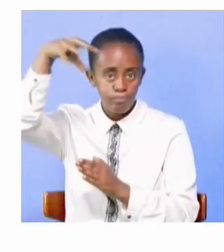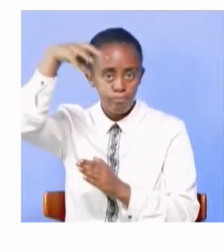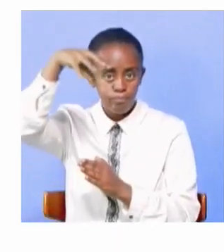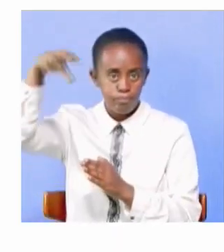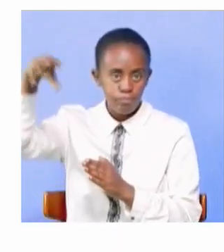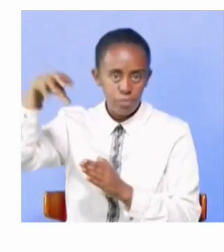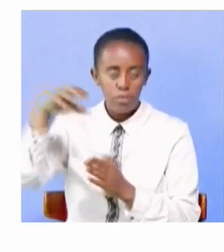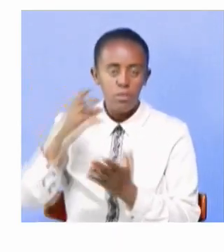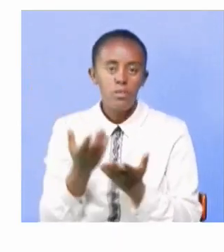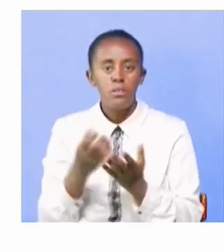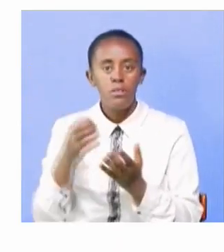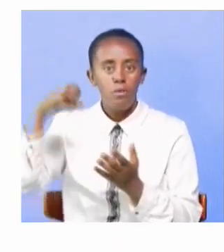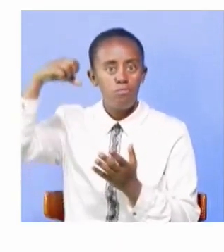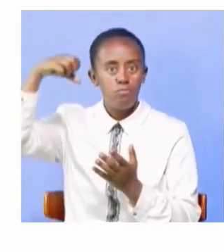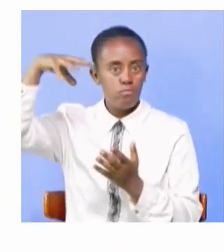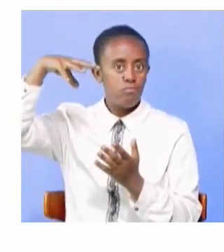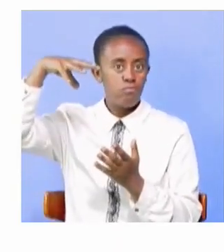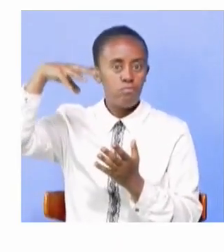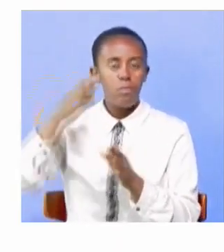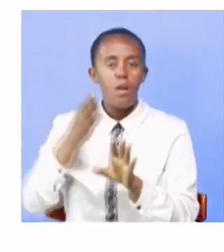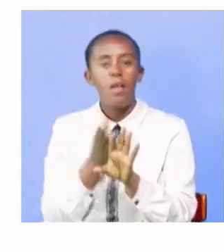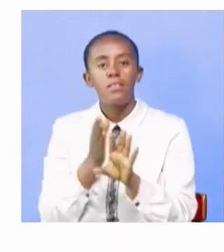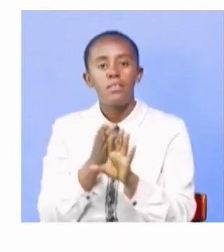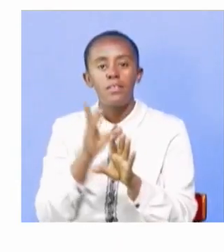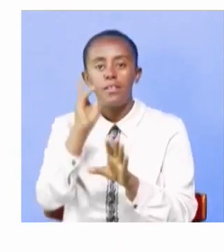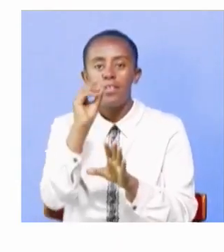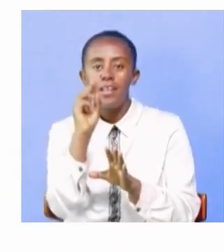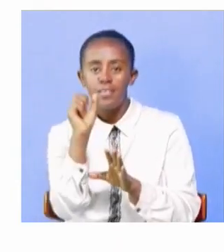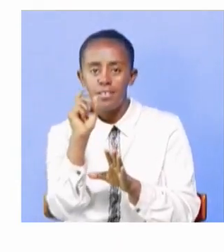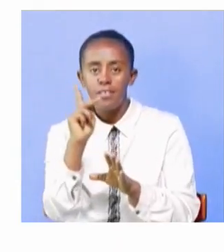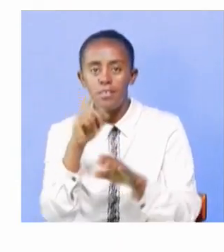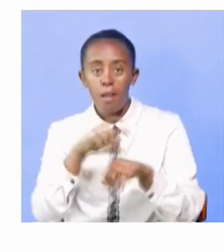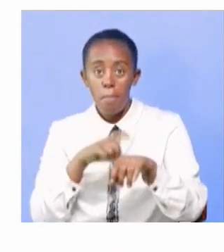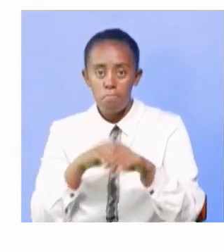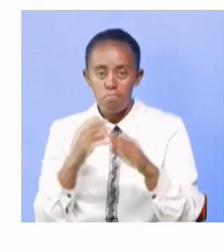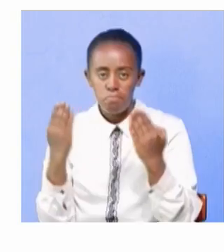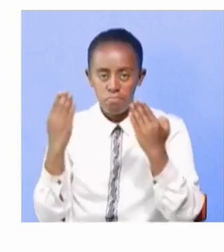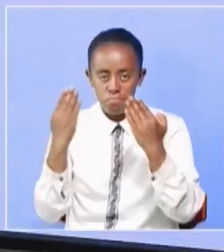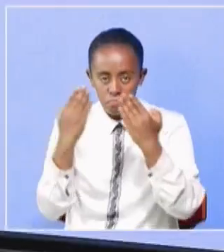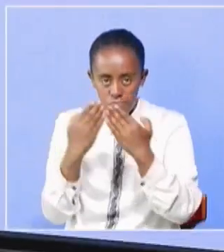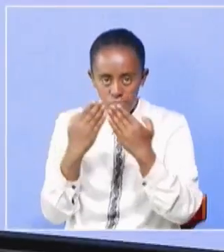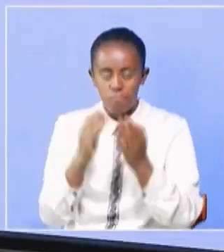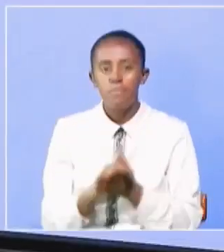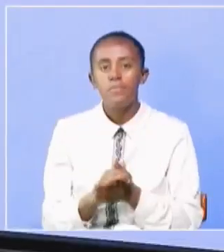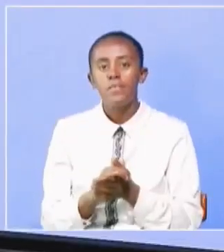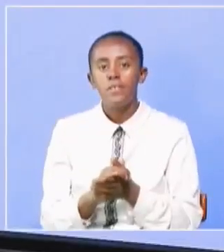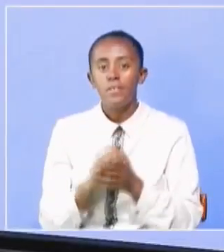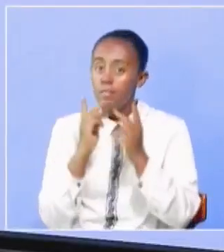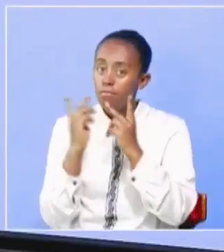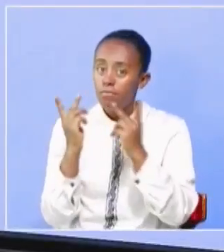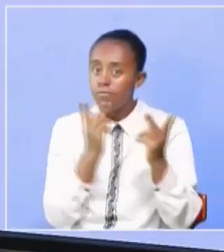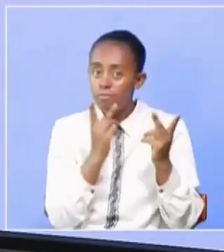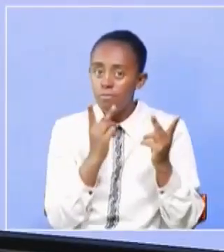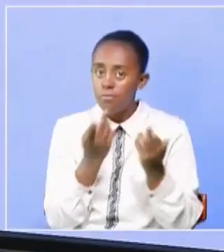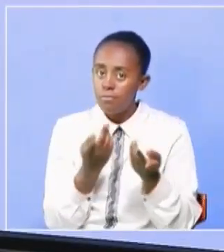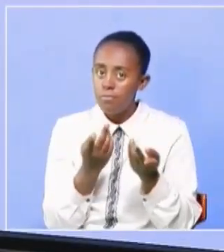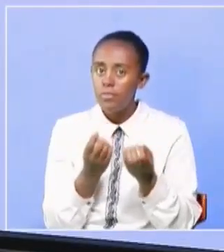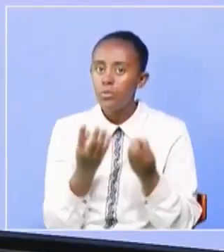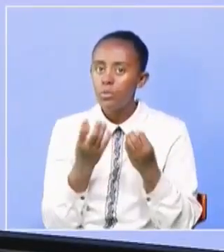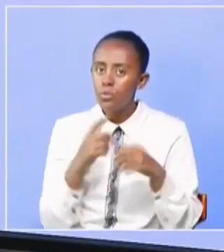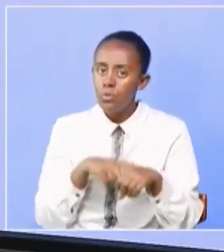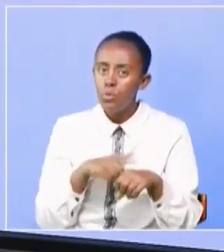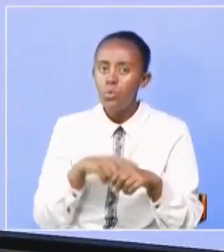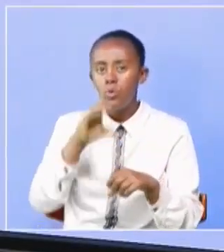turn on at dusk. So if you see here, we have the